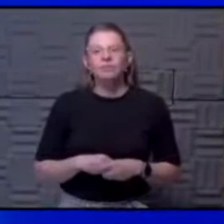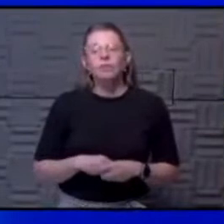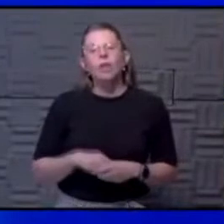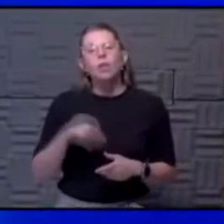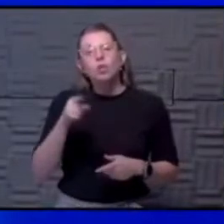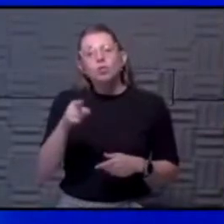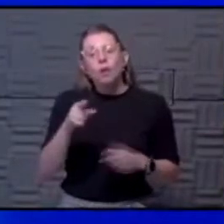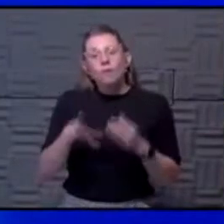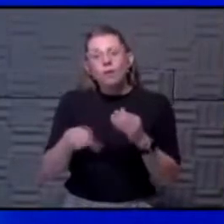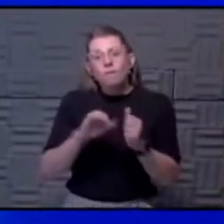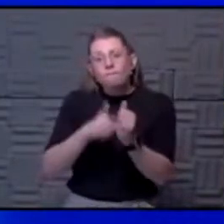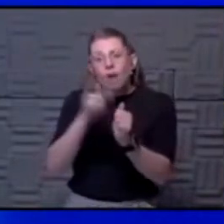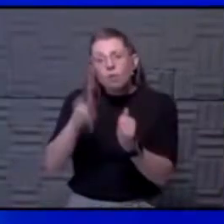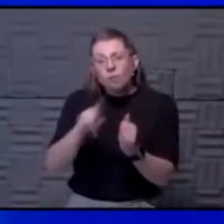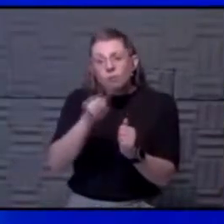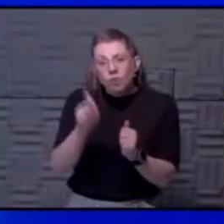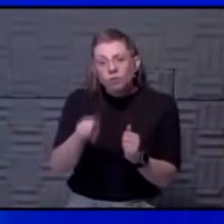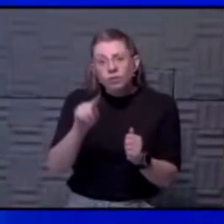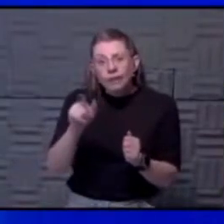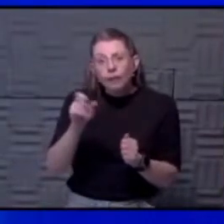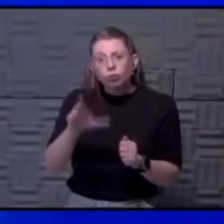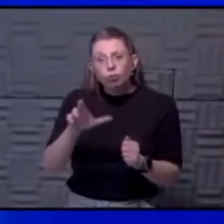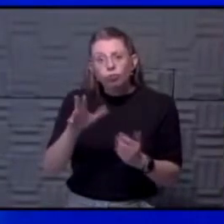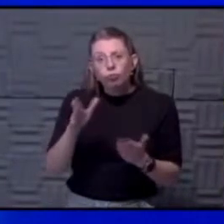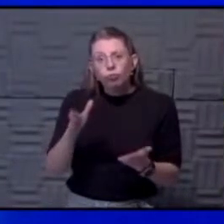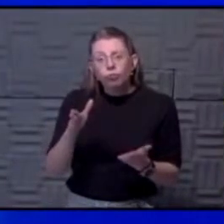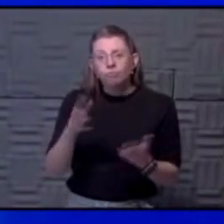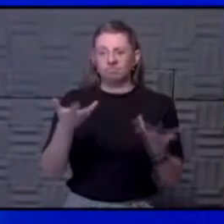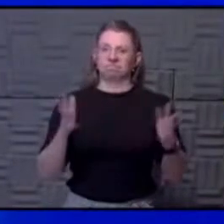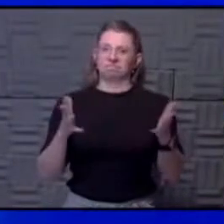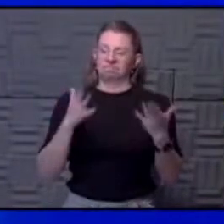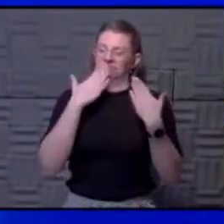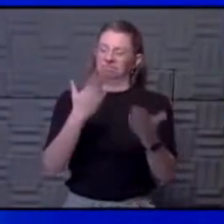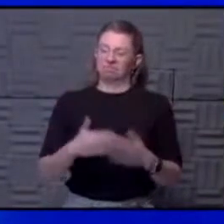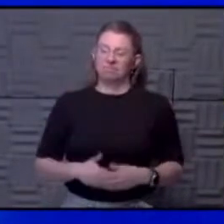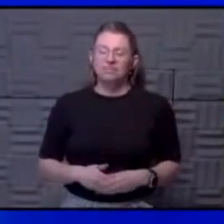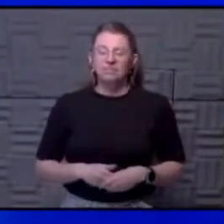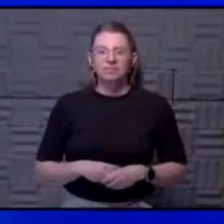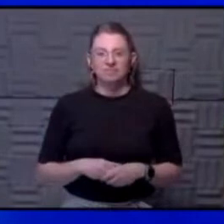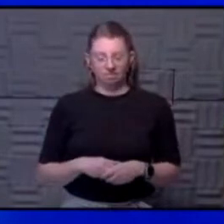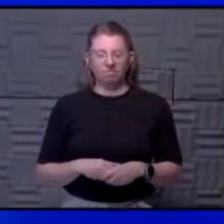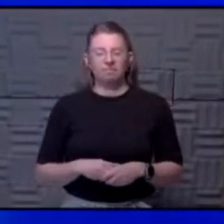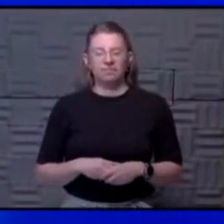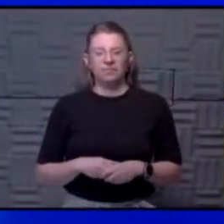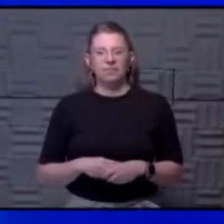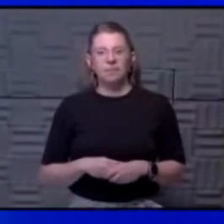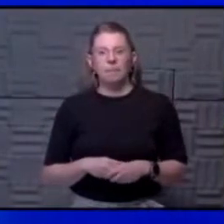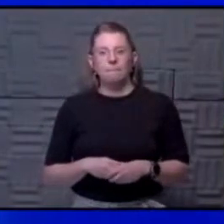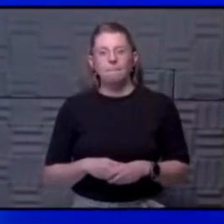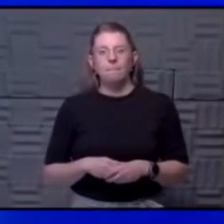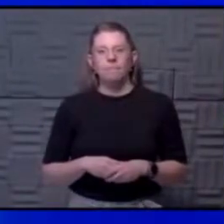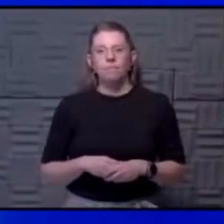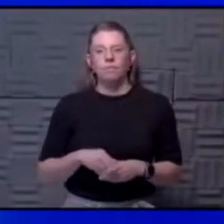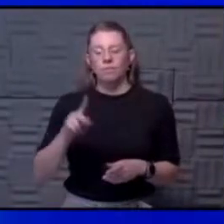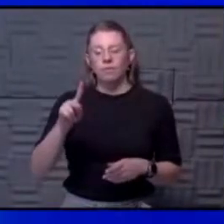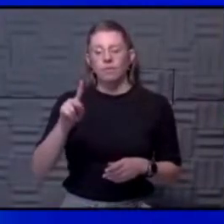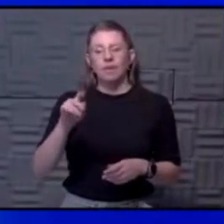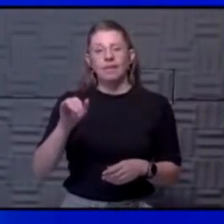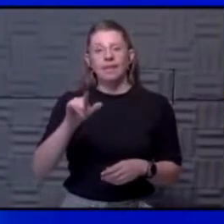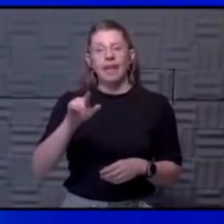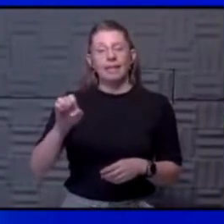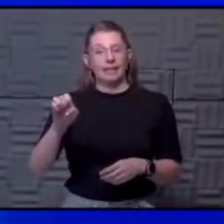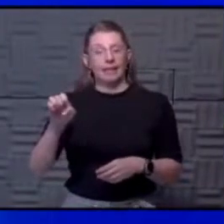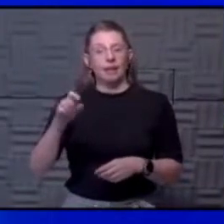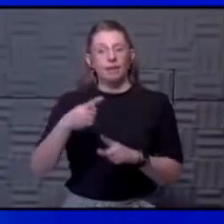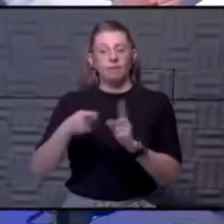Did you have another follow-up question, Taylor? No, that's all for me. Thank you. Okay. Okay, Kaylee from the Shawnee